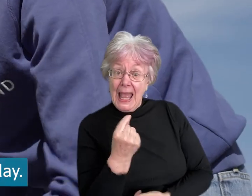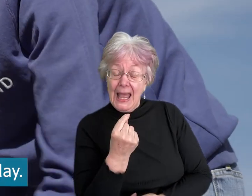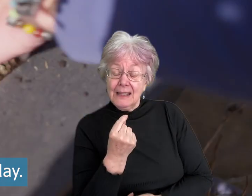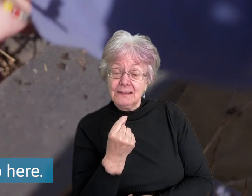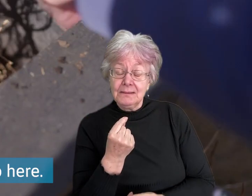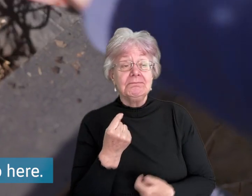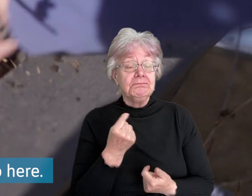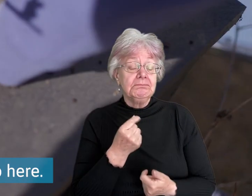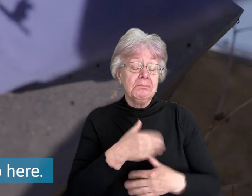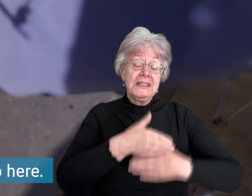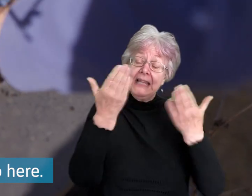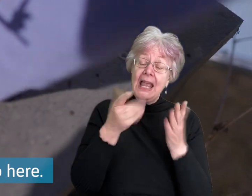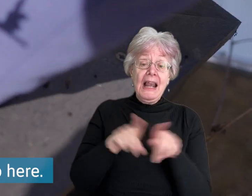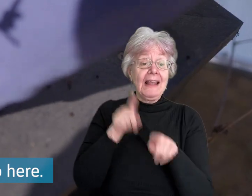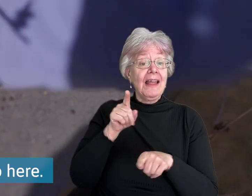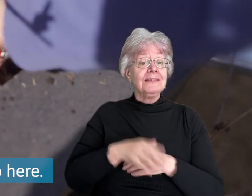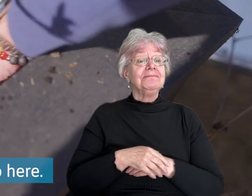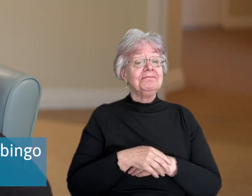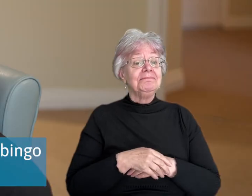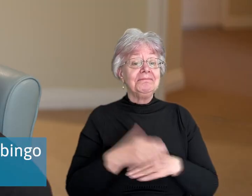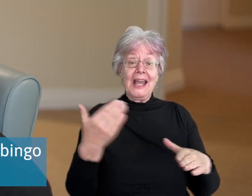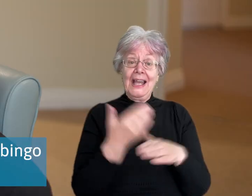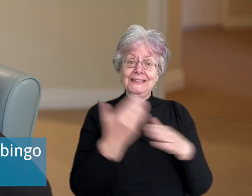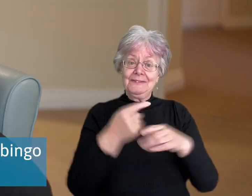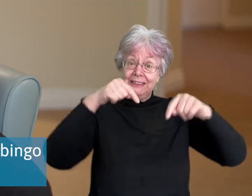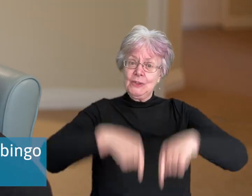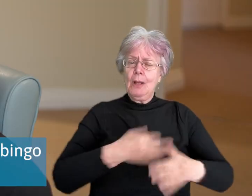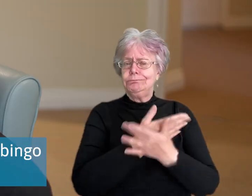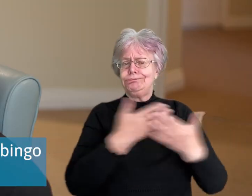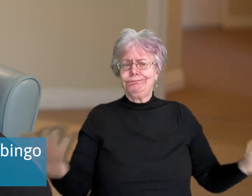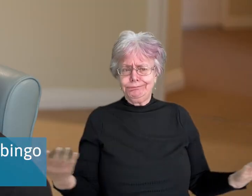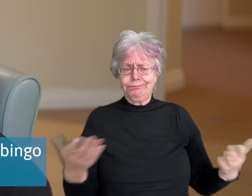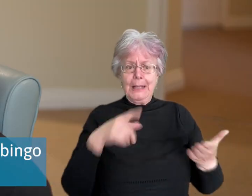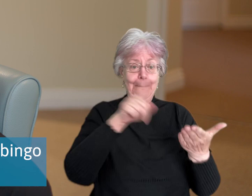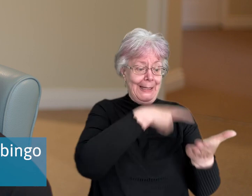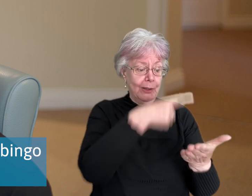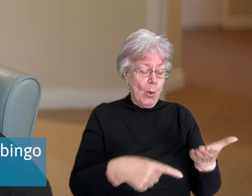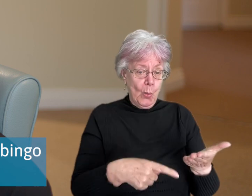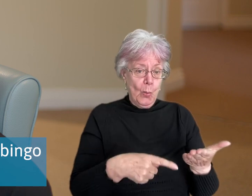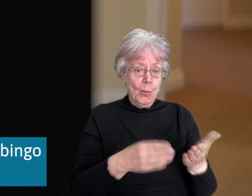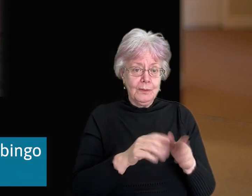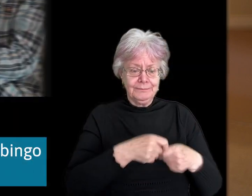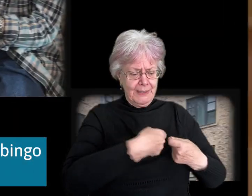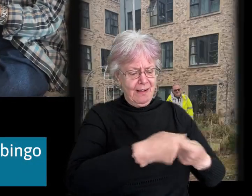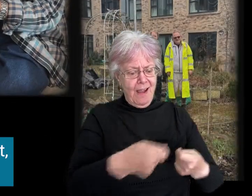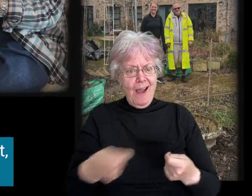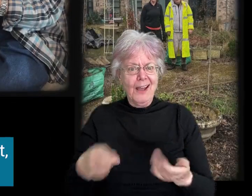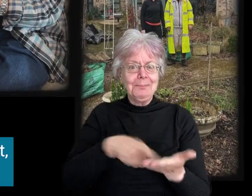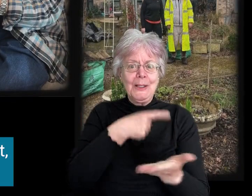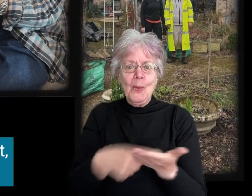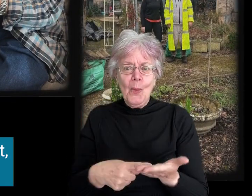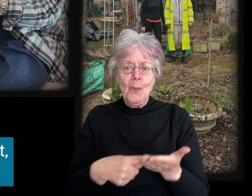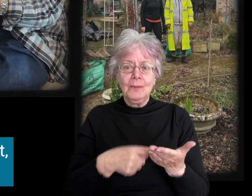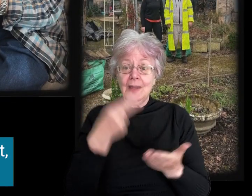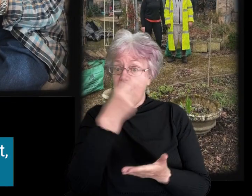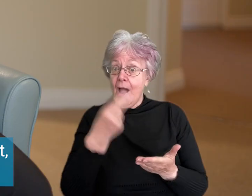day. There's lots of activities to do here. We play bingo, we play card bingo, there's an art group, and